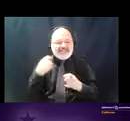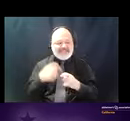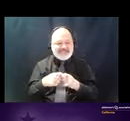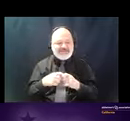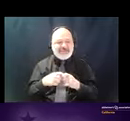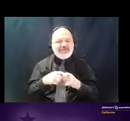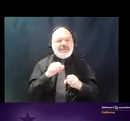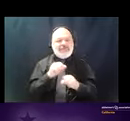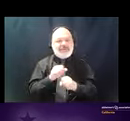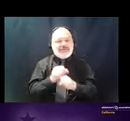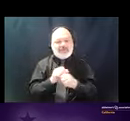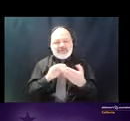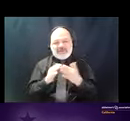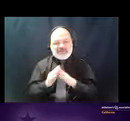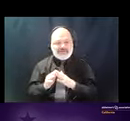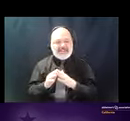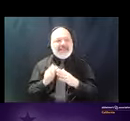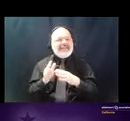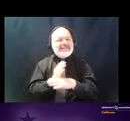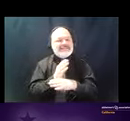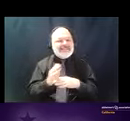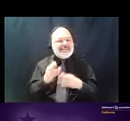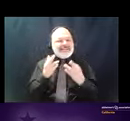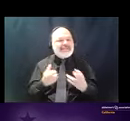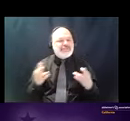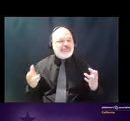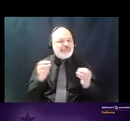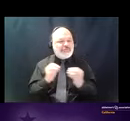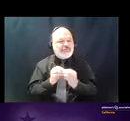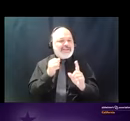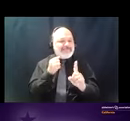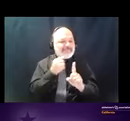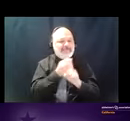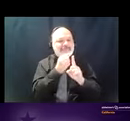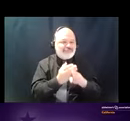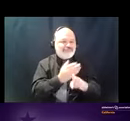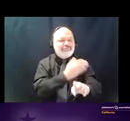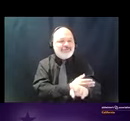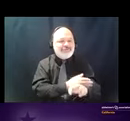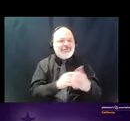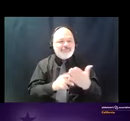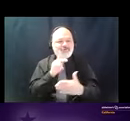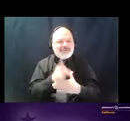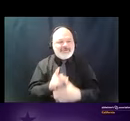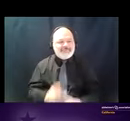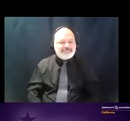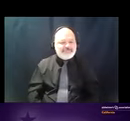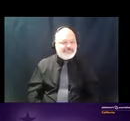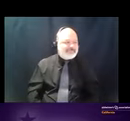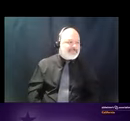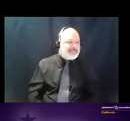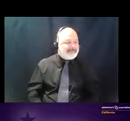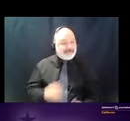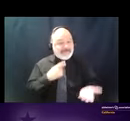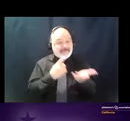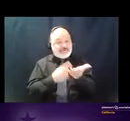with the Latino community, and sharing of community resources for more impactful programming. Next slide. So let's